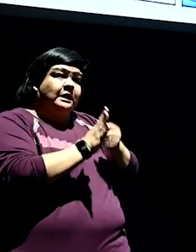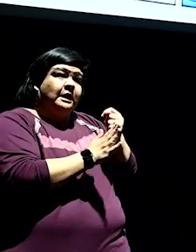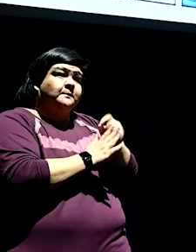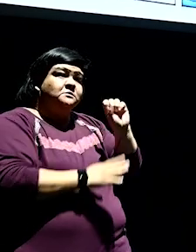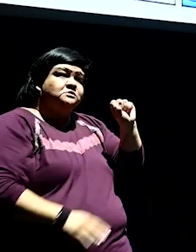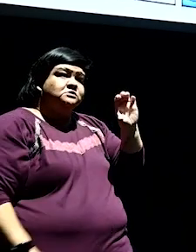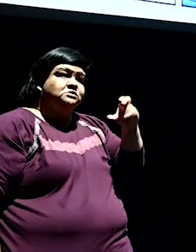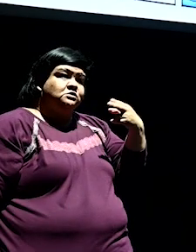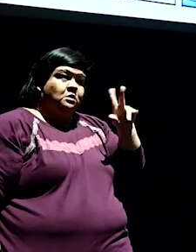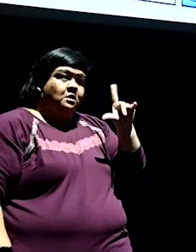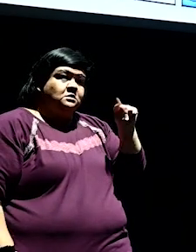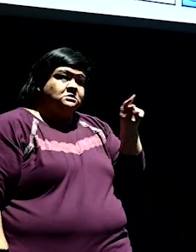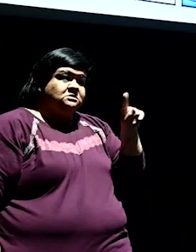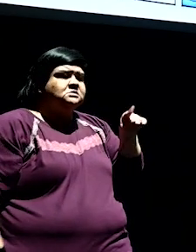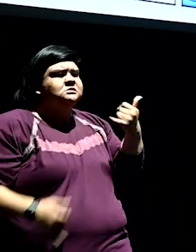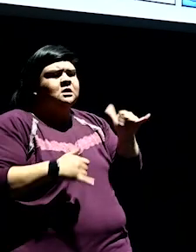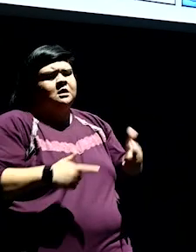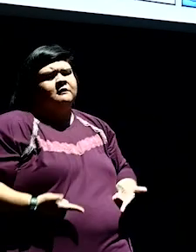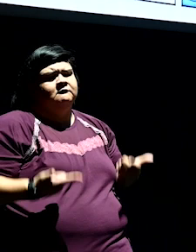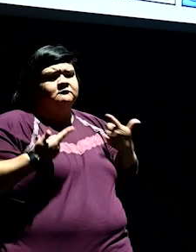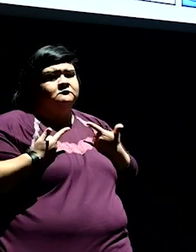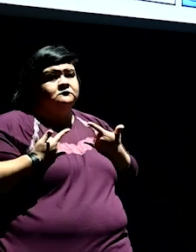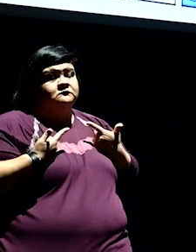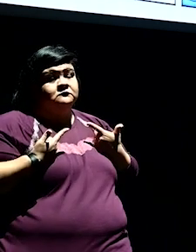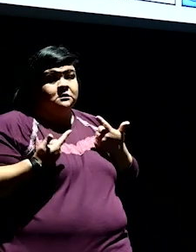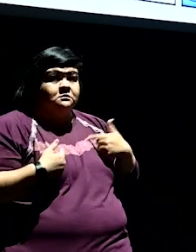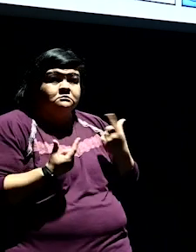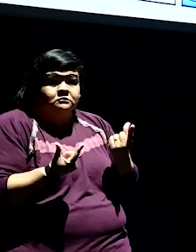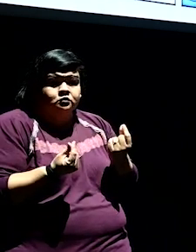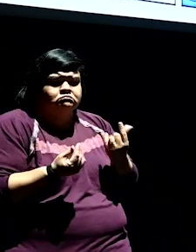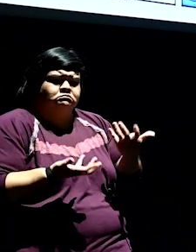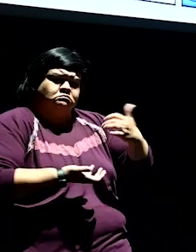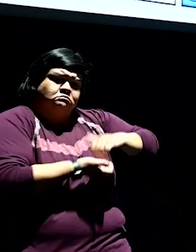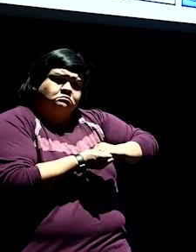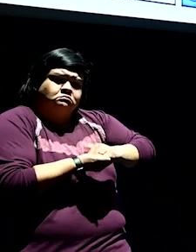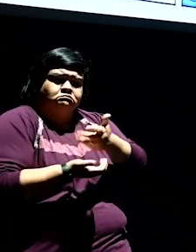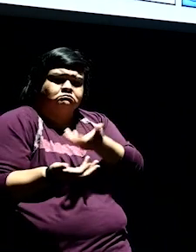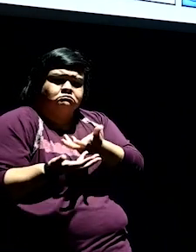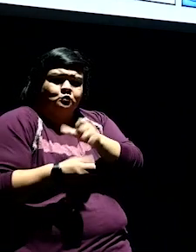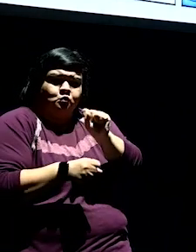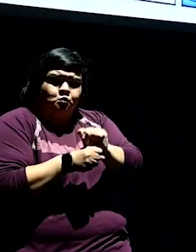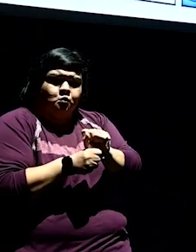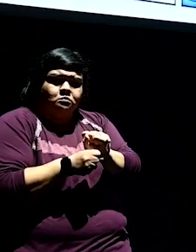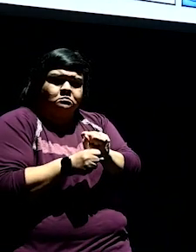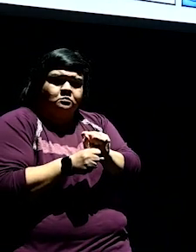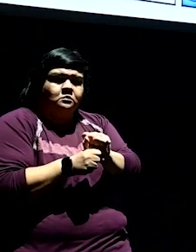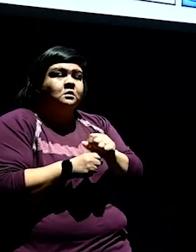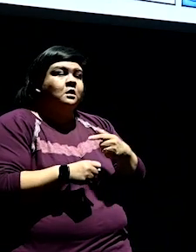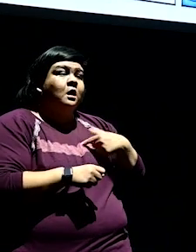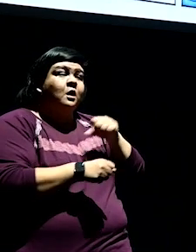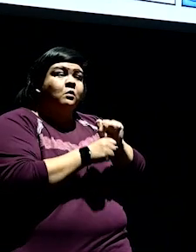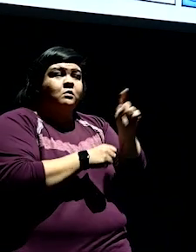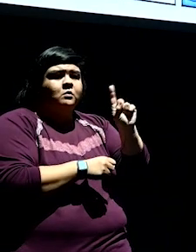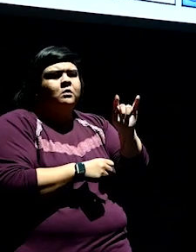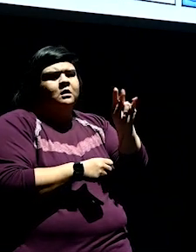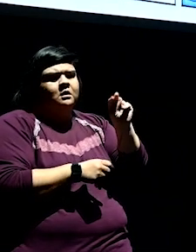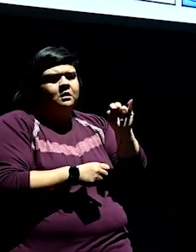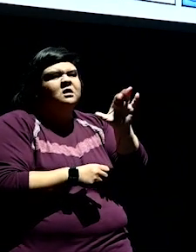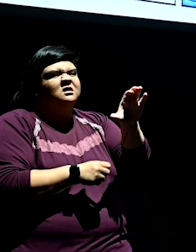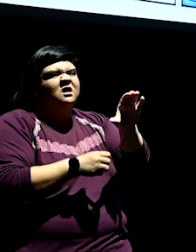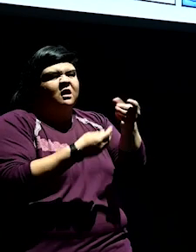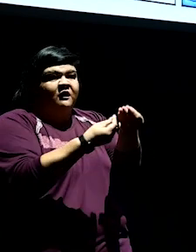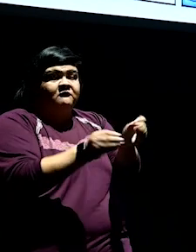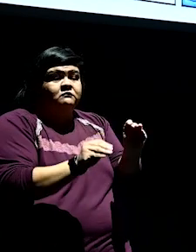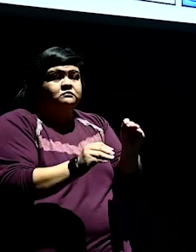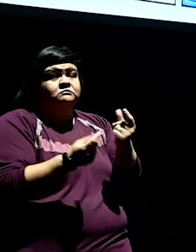still alive, and so I would work closely with him, and I would work in the New York office, and what